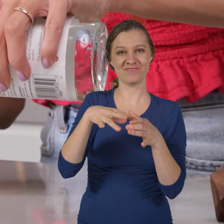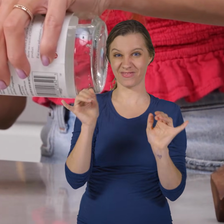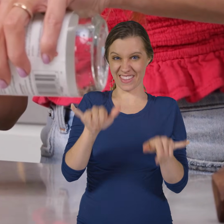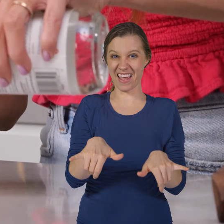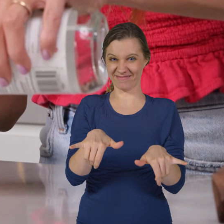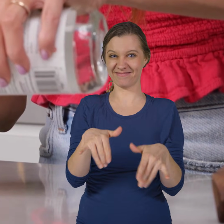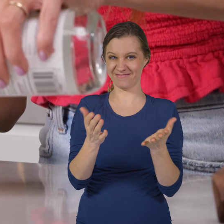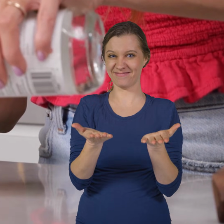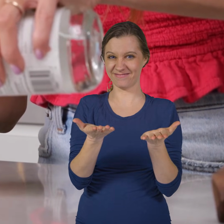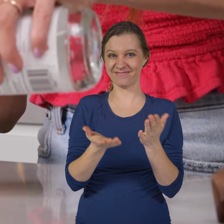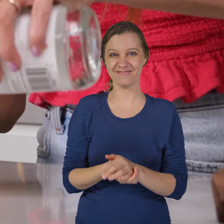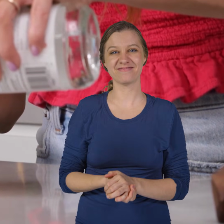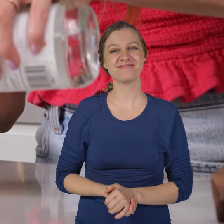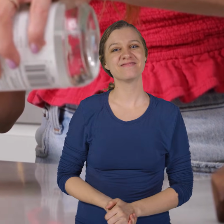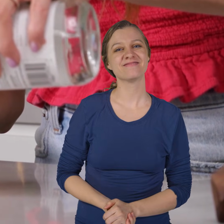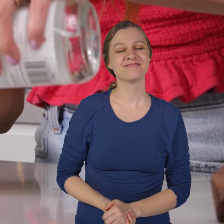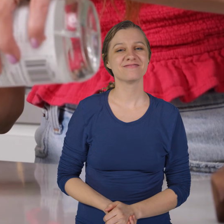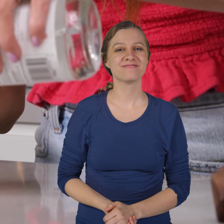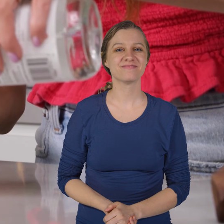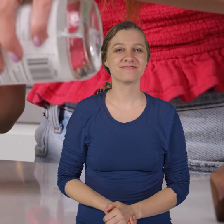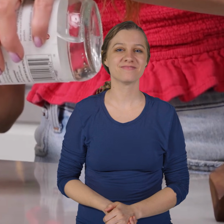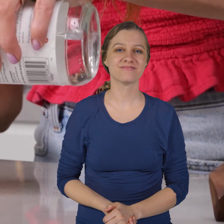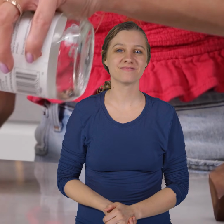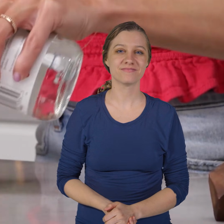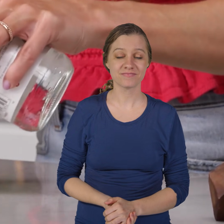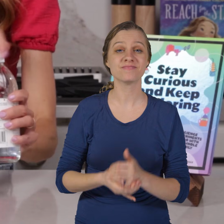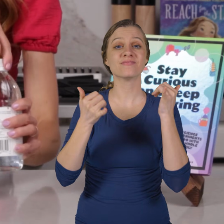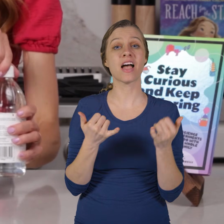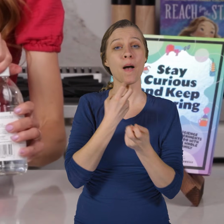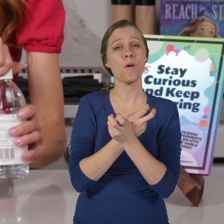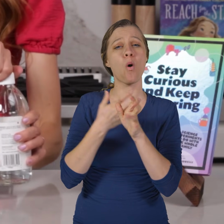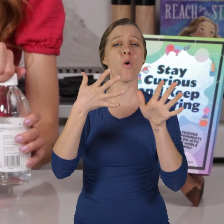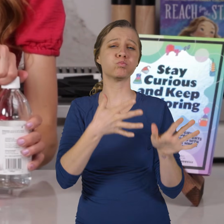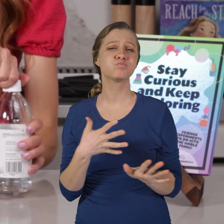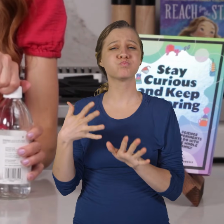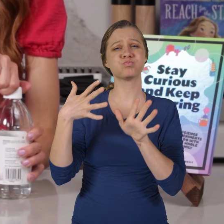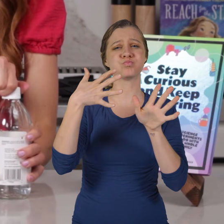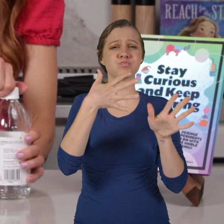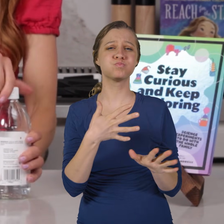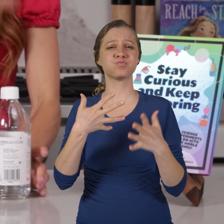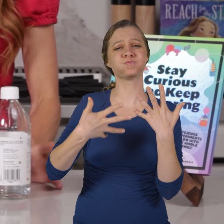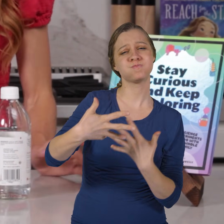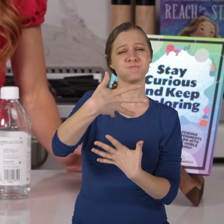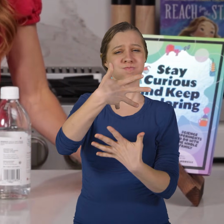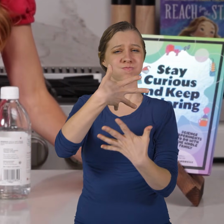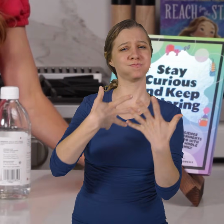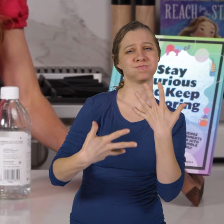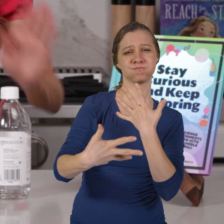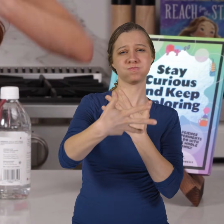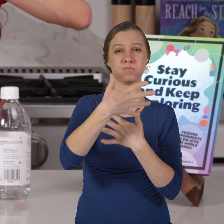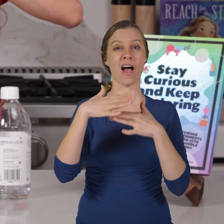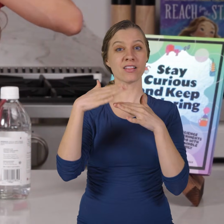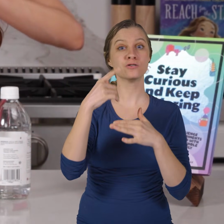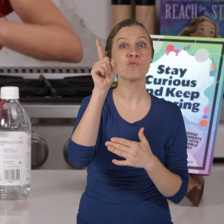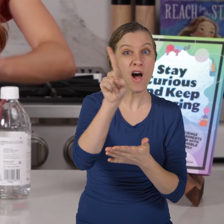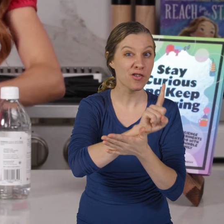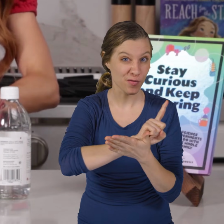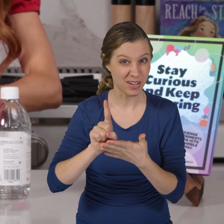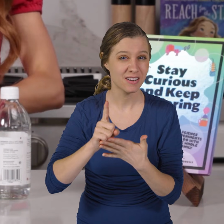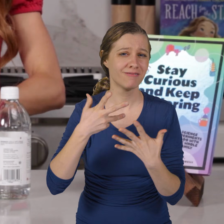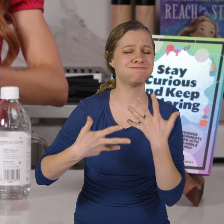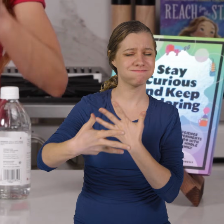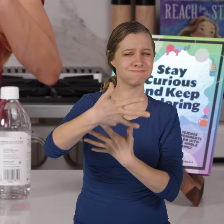bones, just like that. And now we are going to let our bones sit for